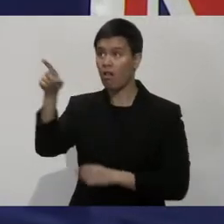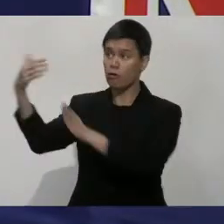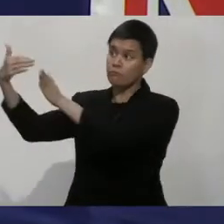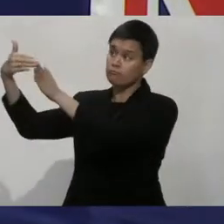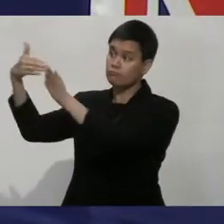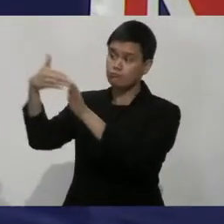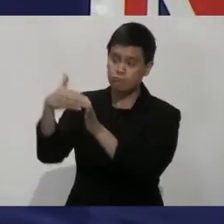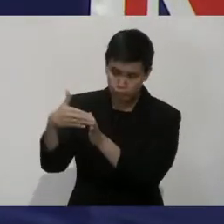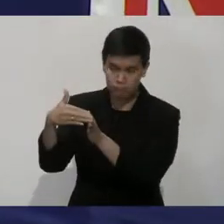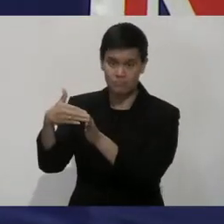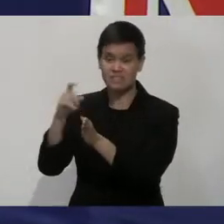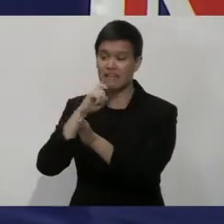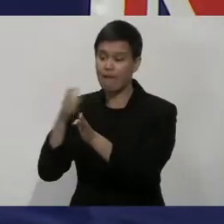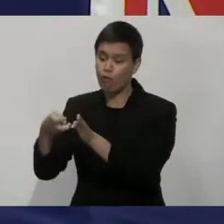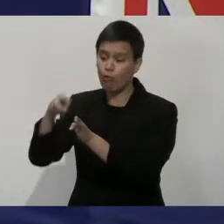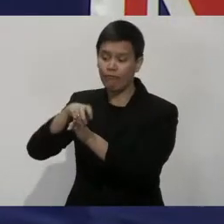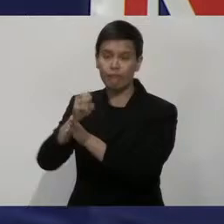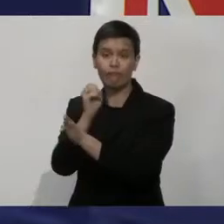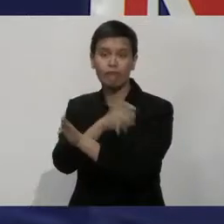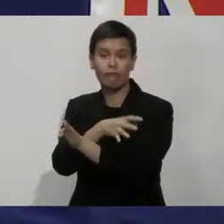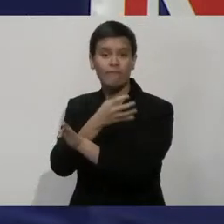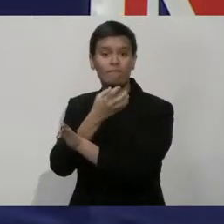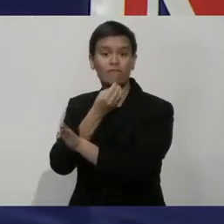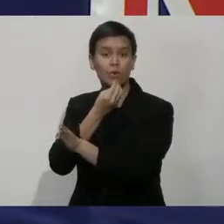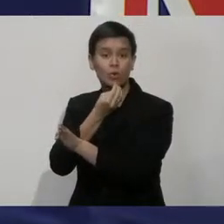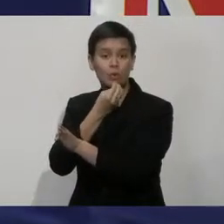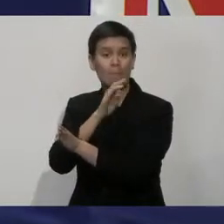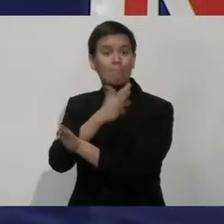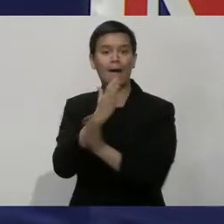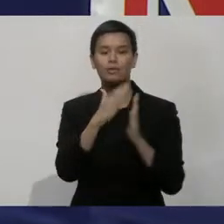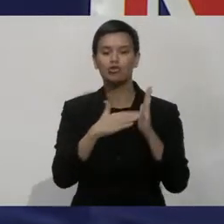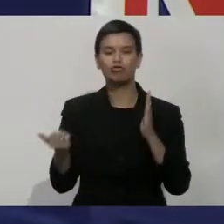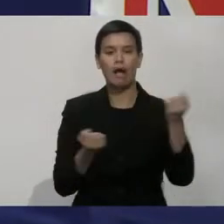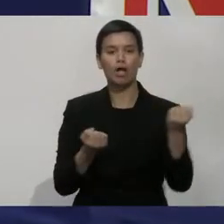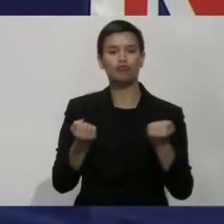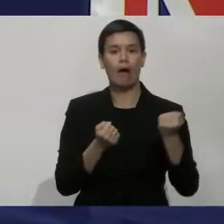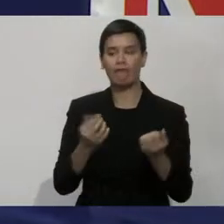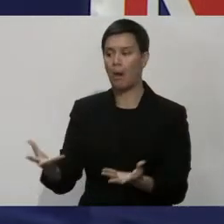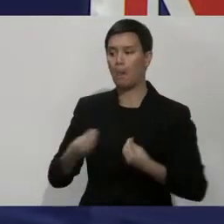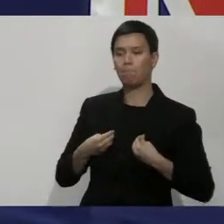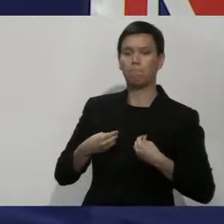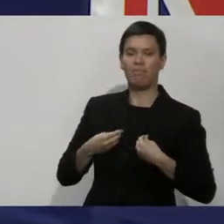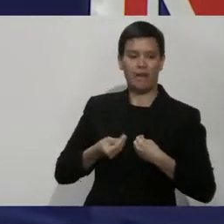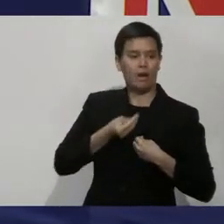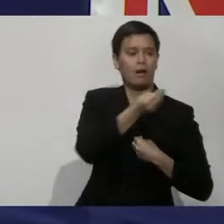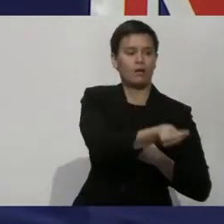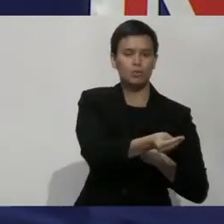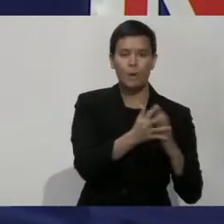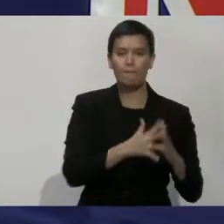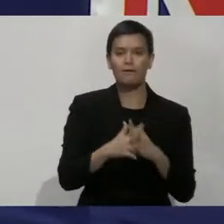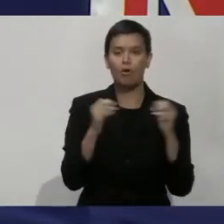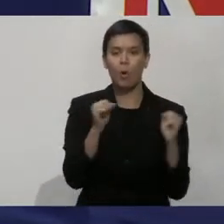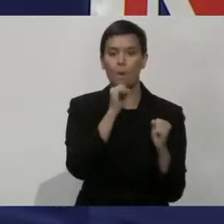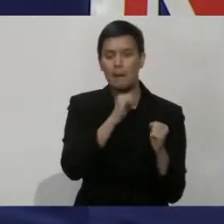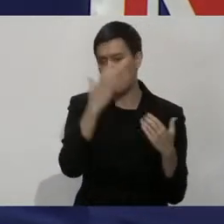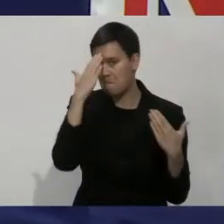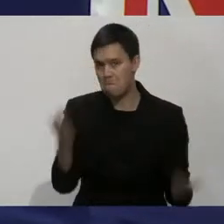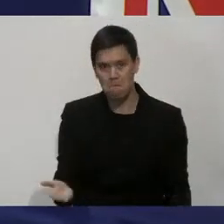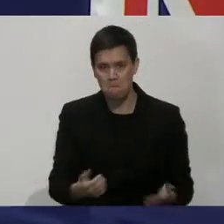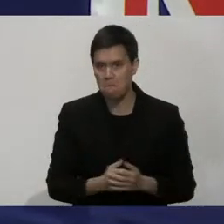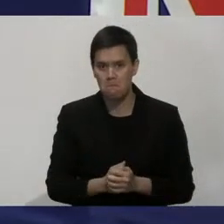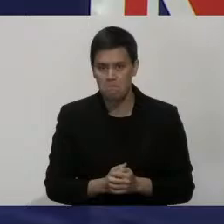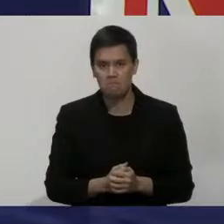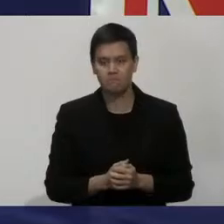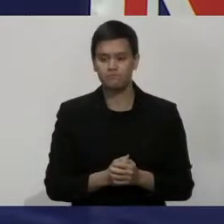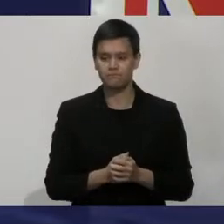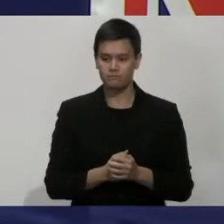turned back negative. What's your best guess of what's happening? I simply don't have any other leads at this point in time. And sorry, just very quickly